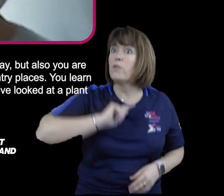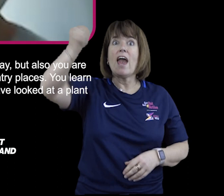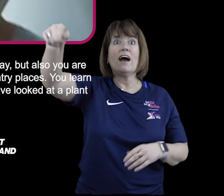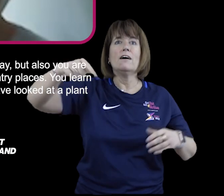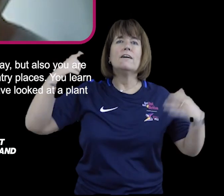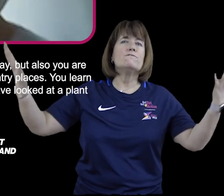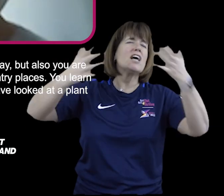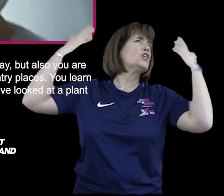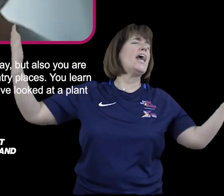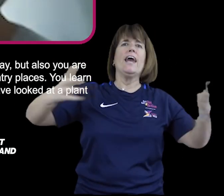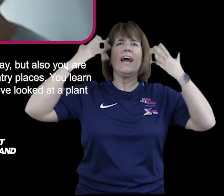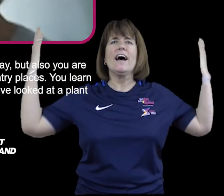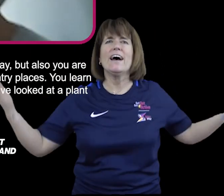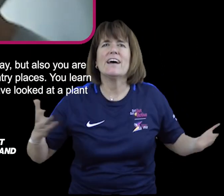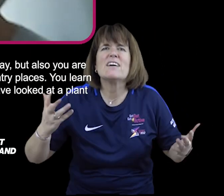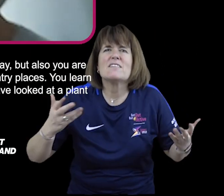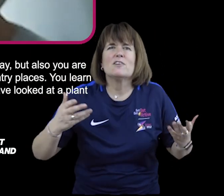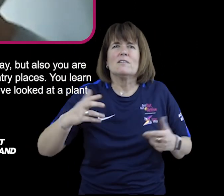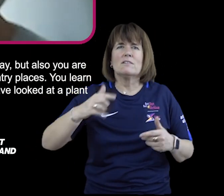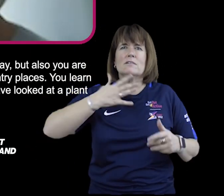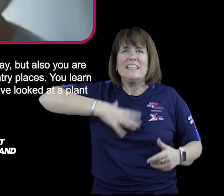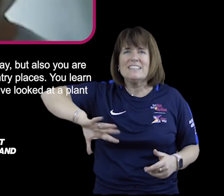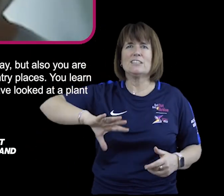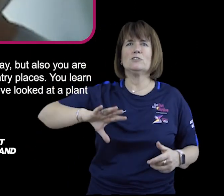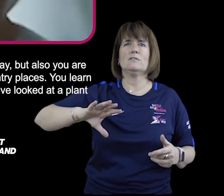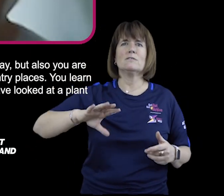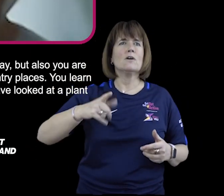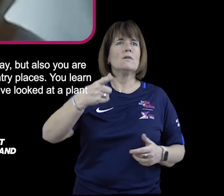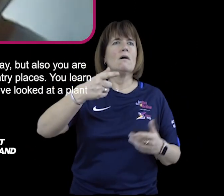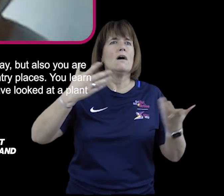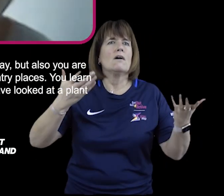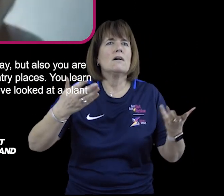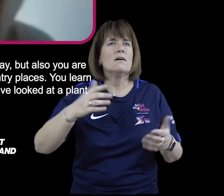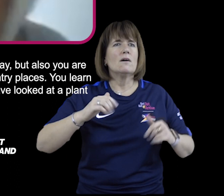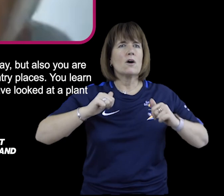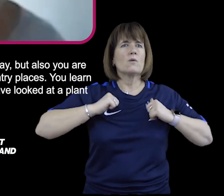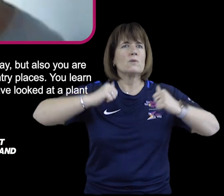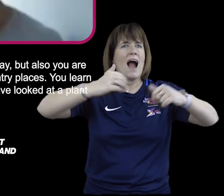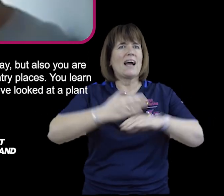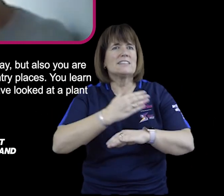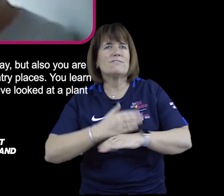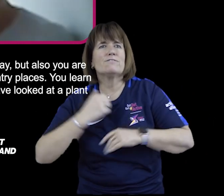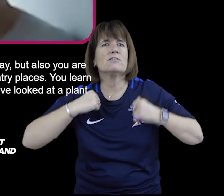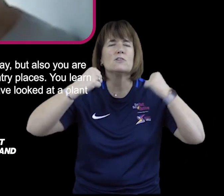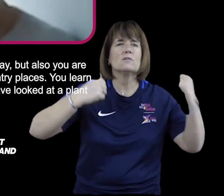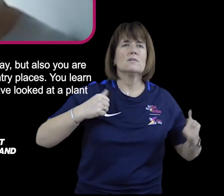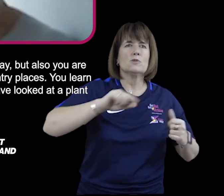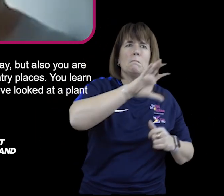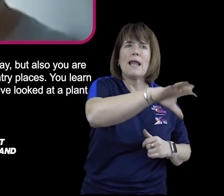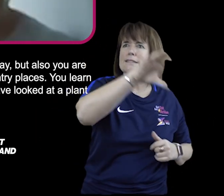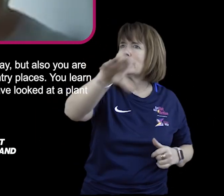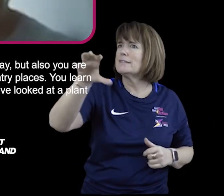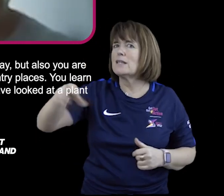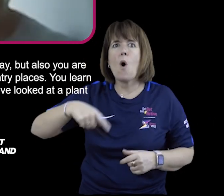you're out there. It doesn't, you're getting the fresh air, which we need anyway. But also, you are, as you're going around